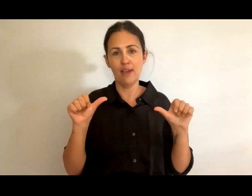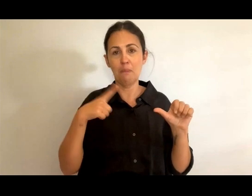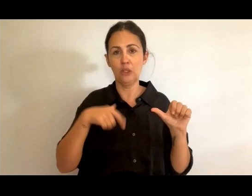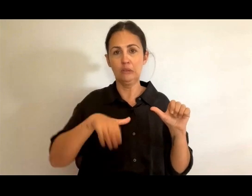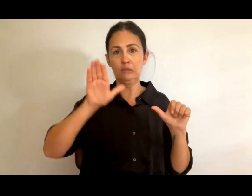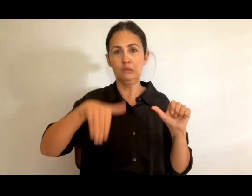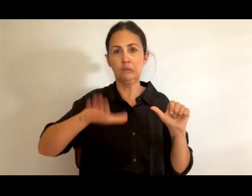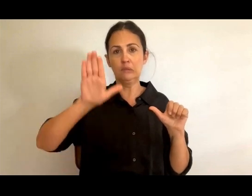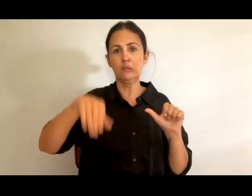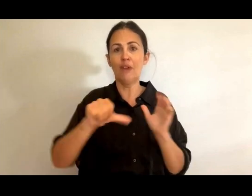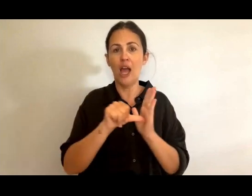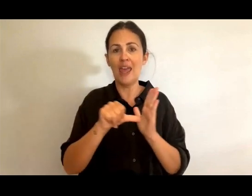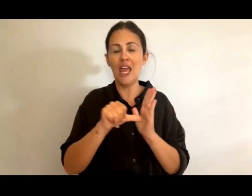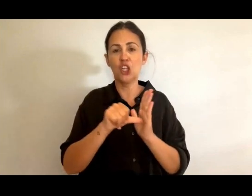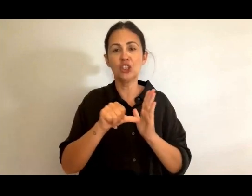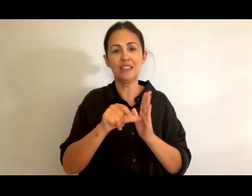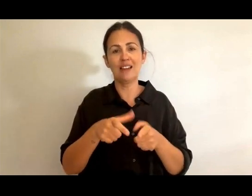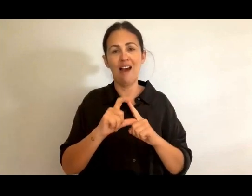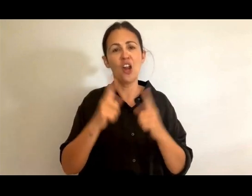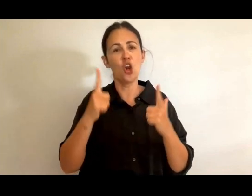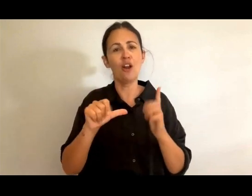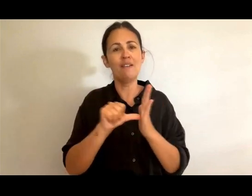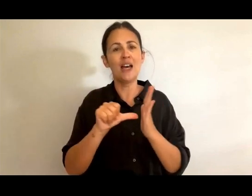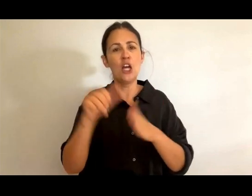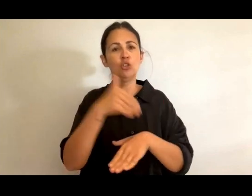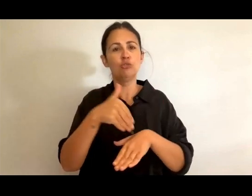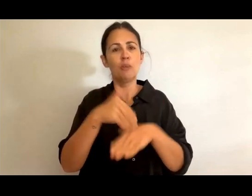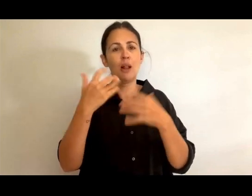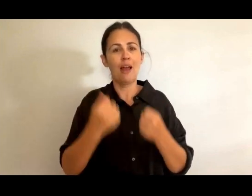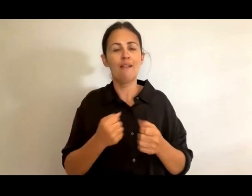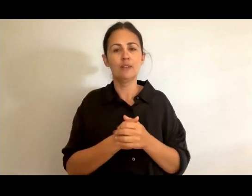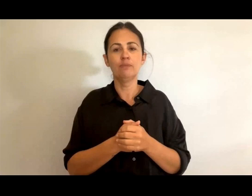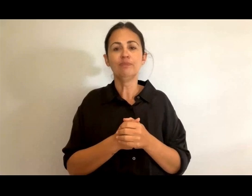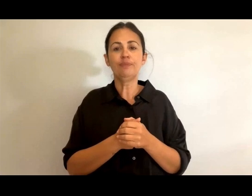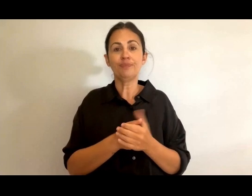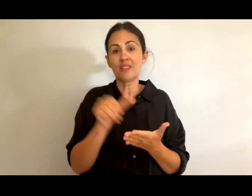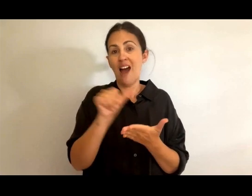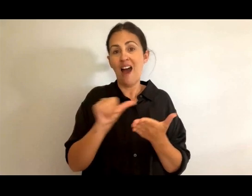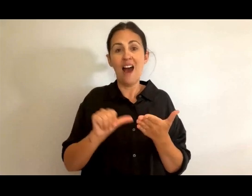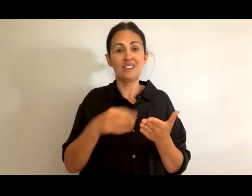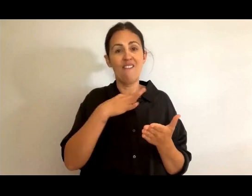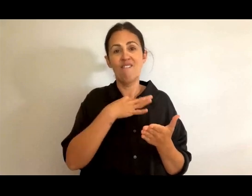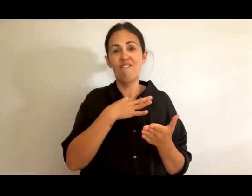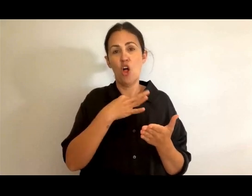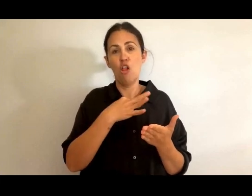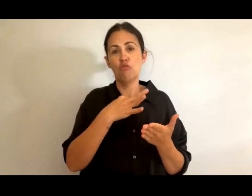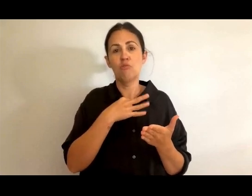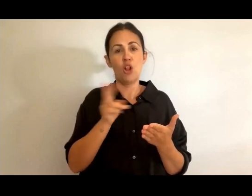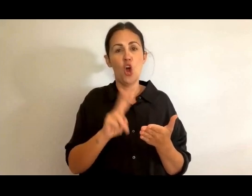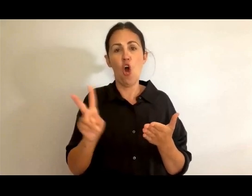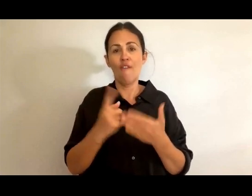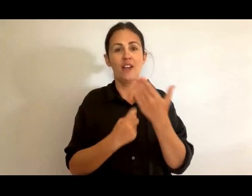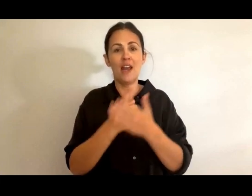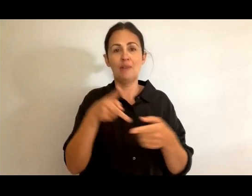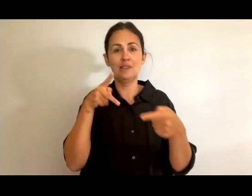financial troubles. And the arts are always vulnerable to cuts, aren't they? You know, whenever a recession hits, as we are in now, the